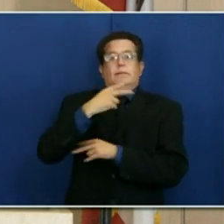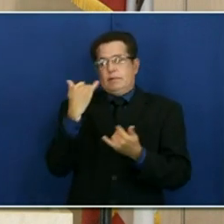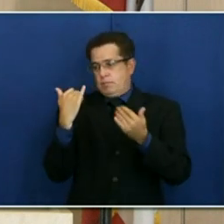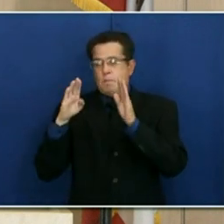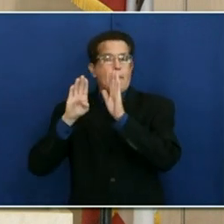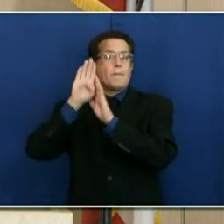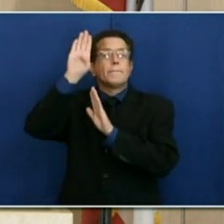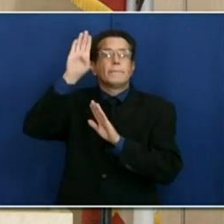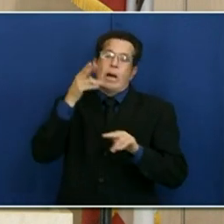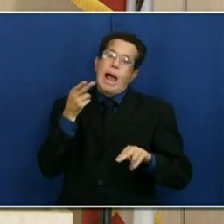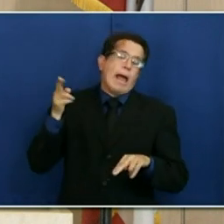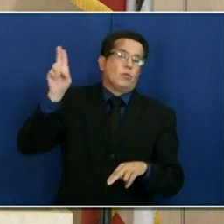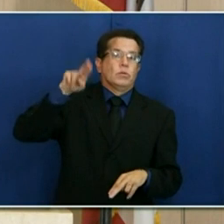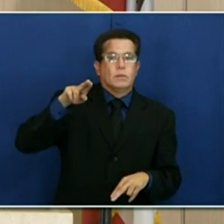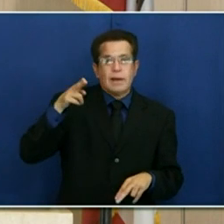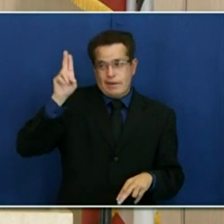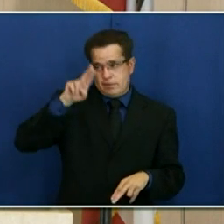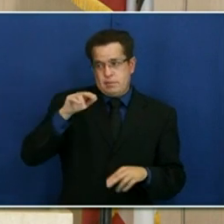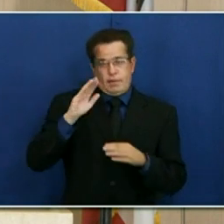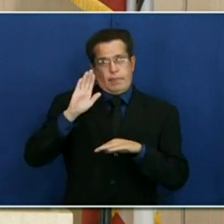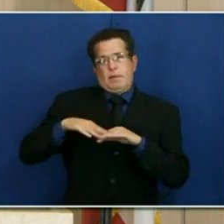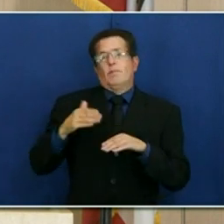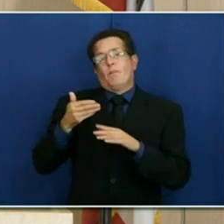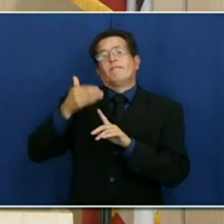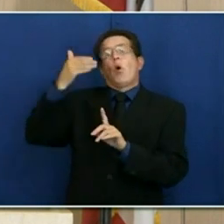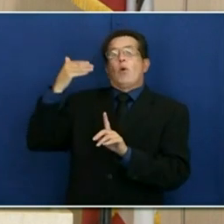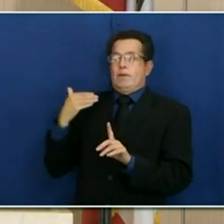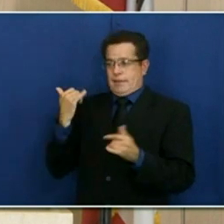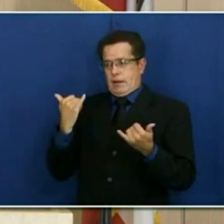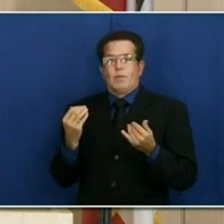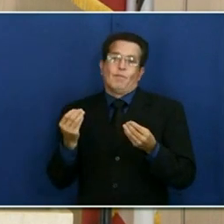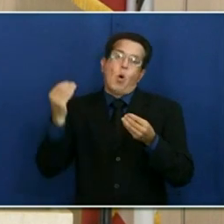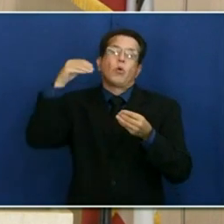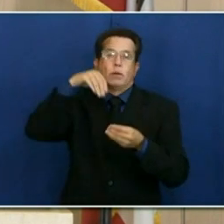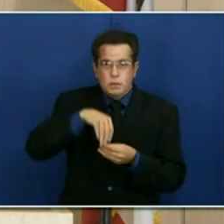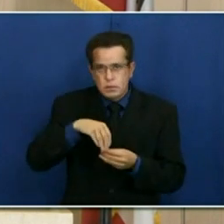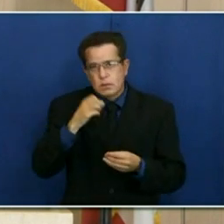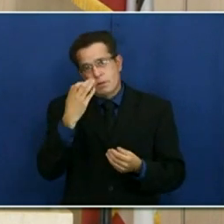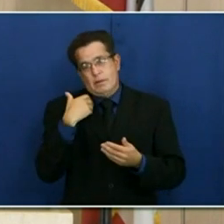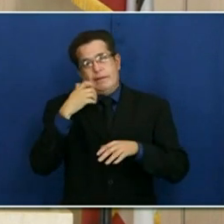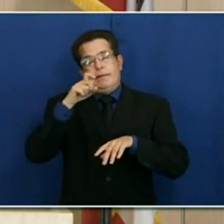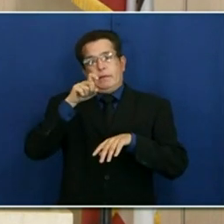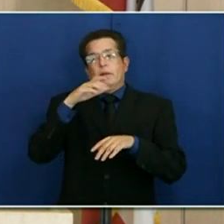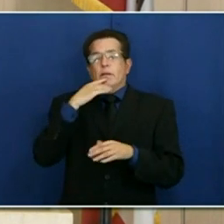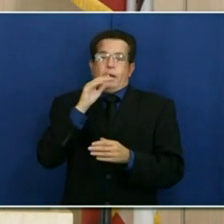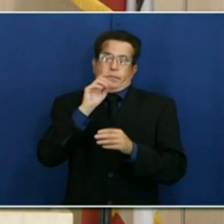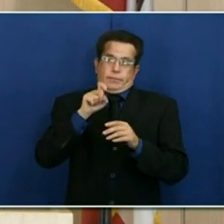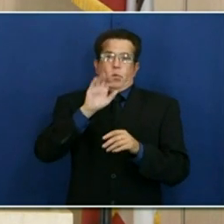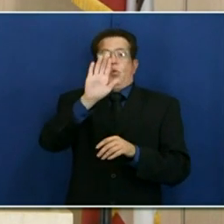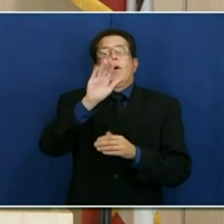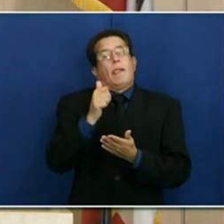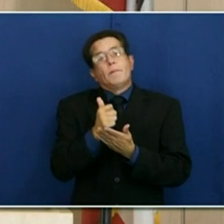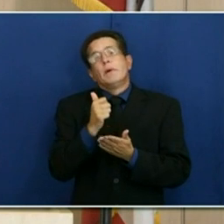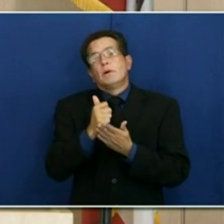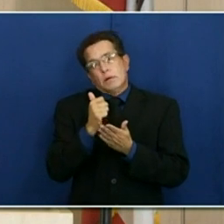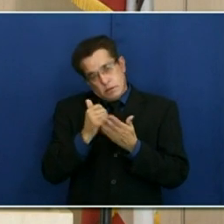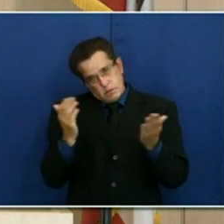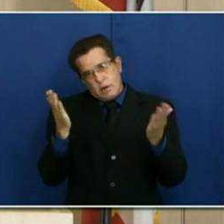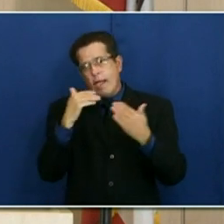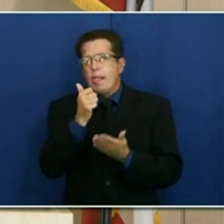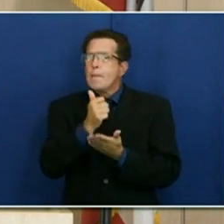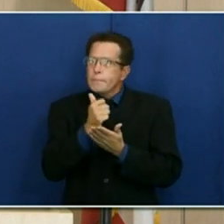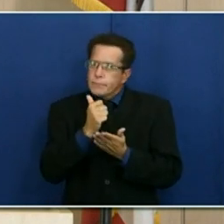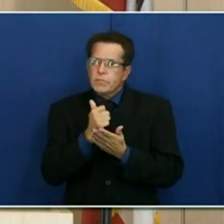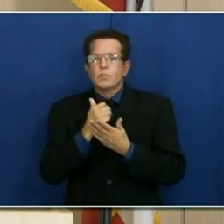higher jumps than we had over the preceding days. And we really want to implore the public to please join with us in this